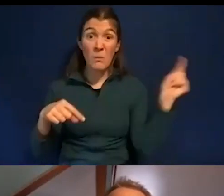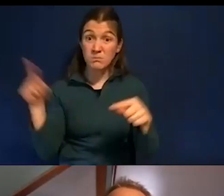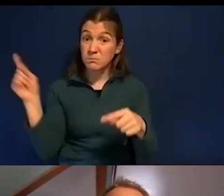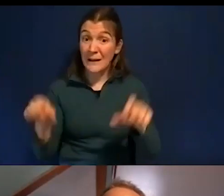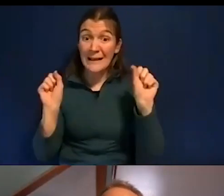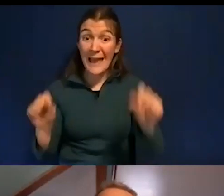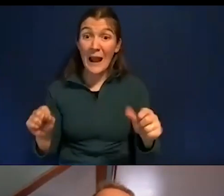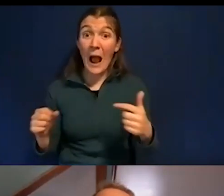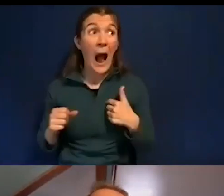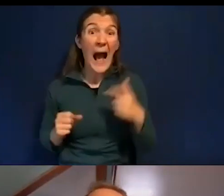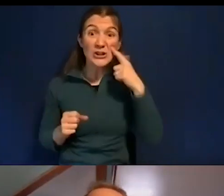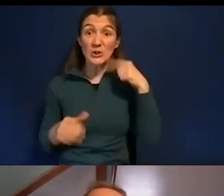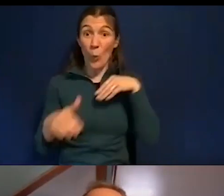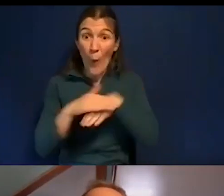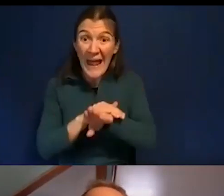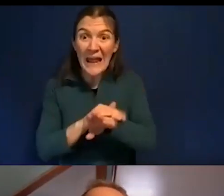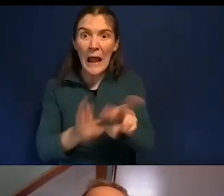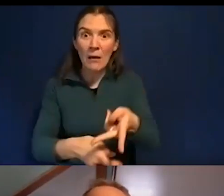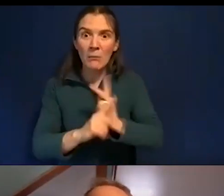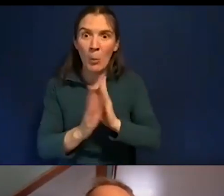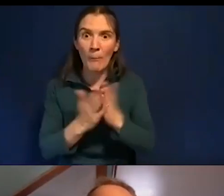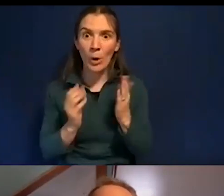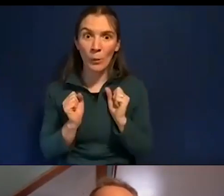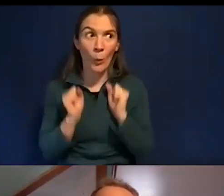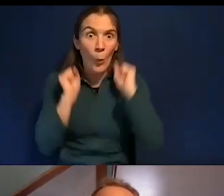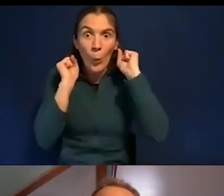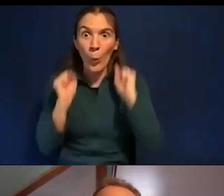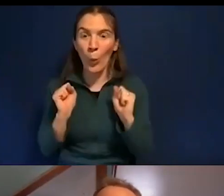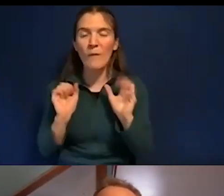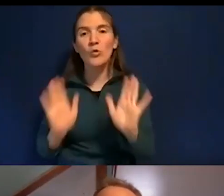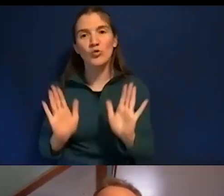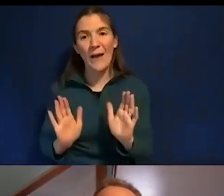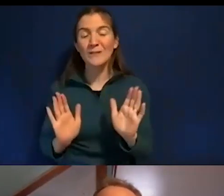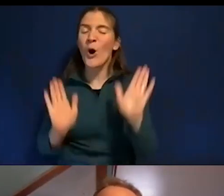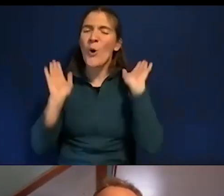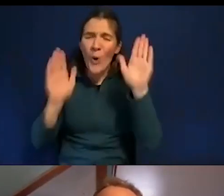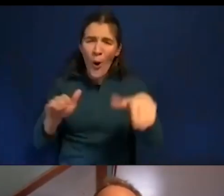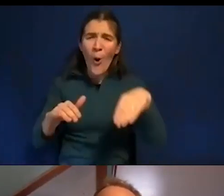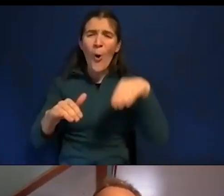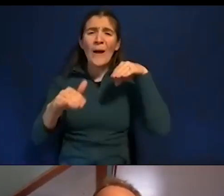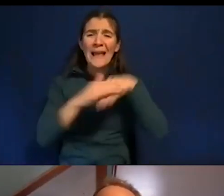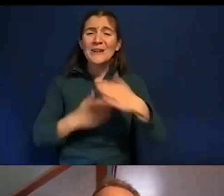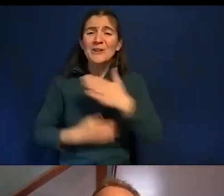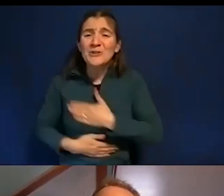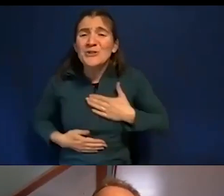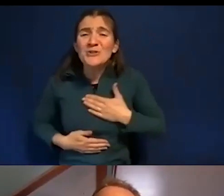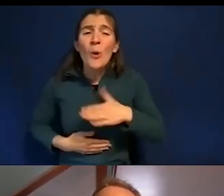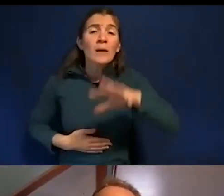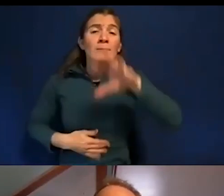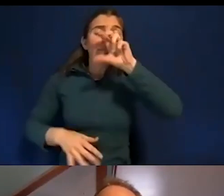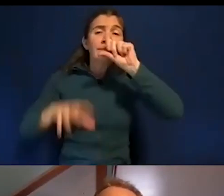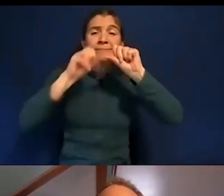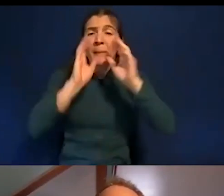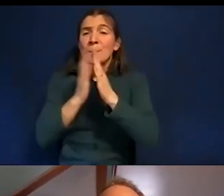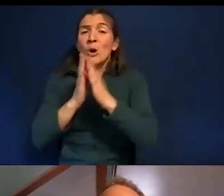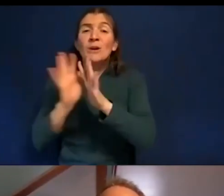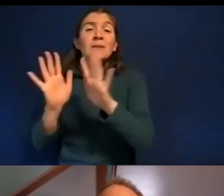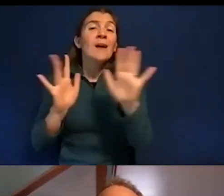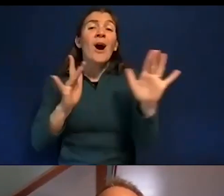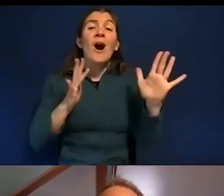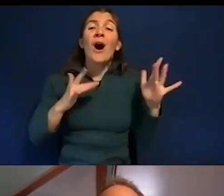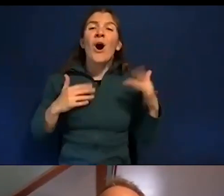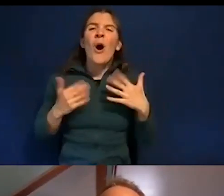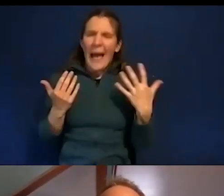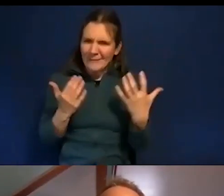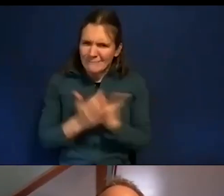So I checked out a book this weekend and it was great. Mm-hmm. So go in, enjoy the smell of a library, and get some good